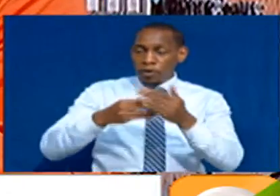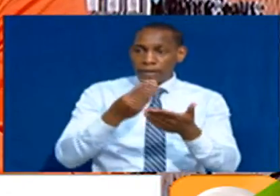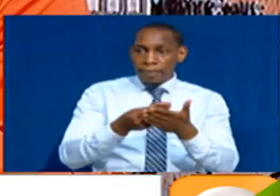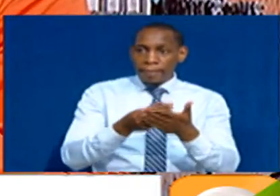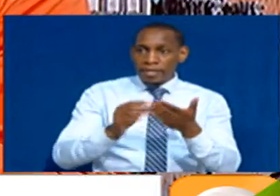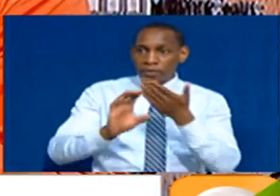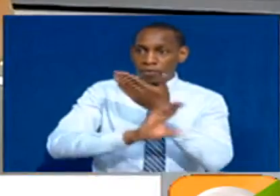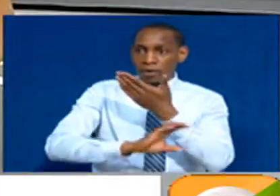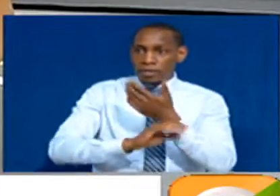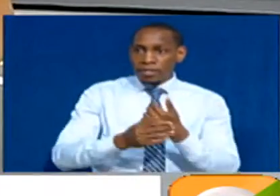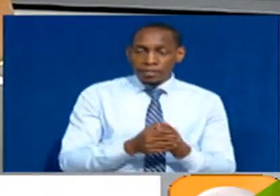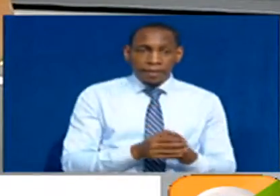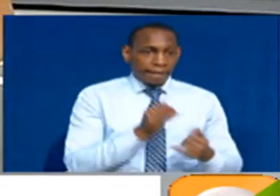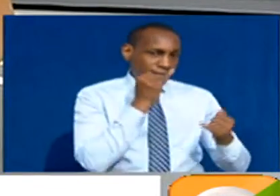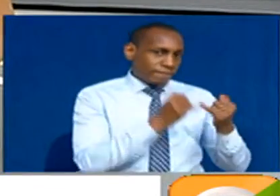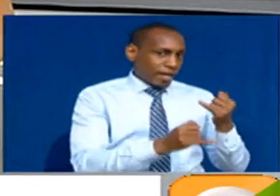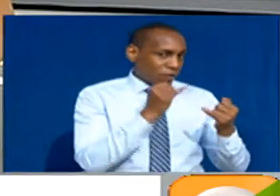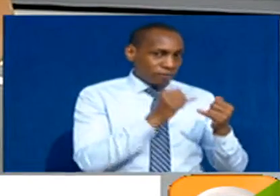money